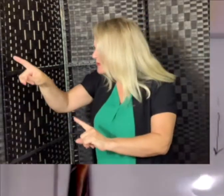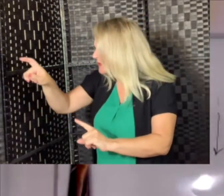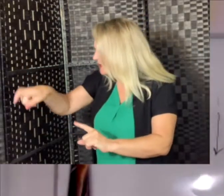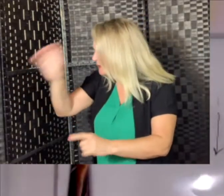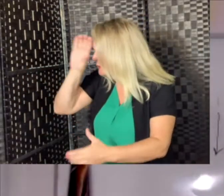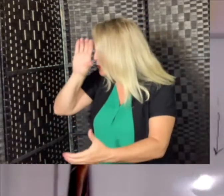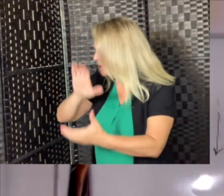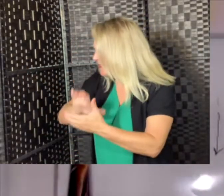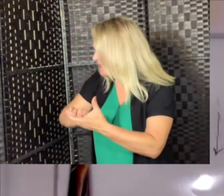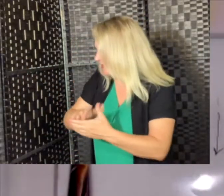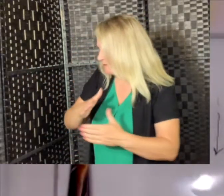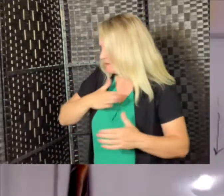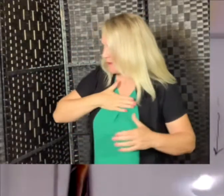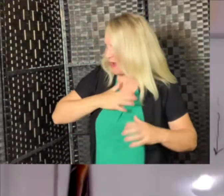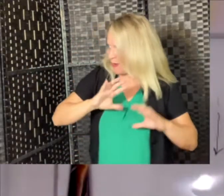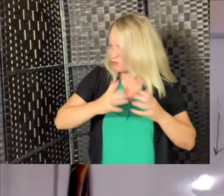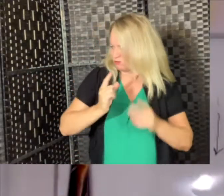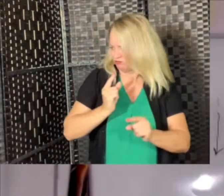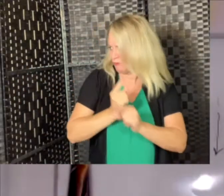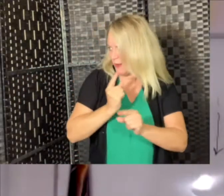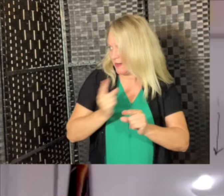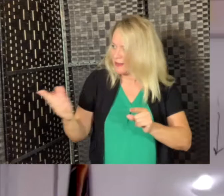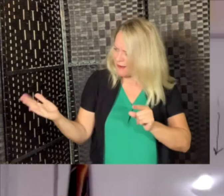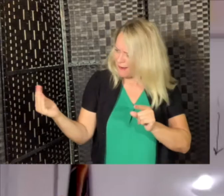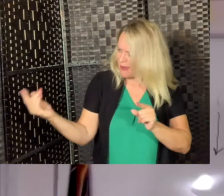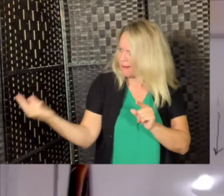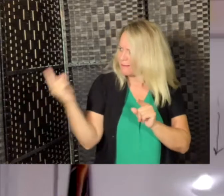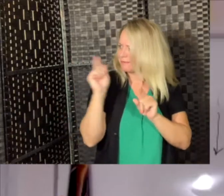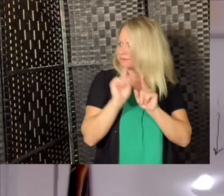join them back so there's only one world.